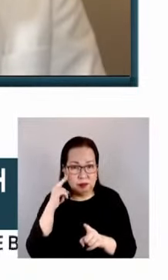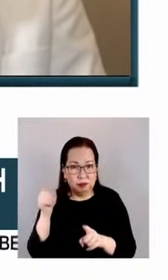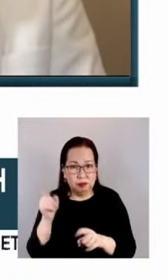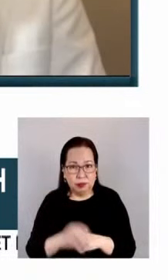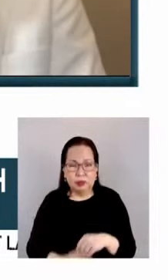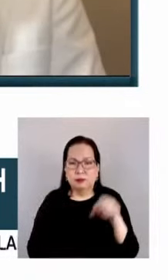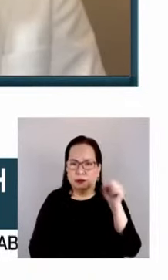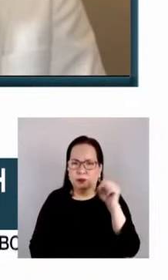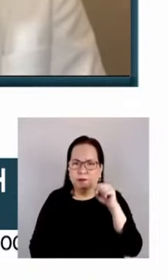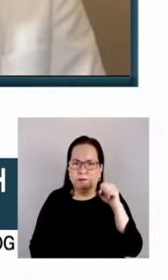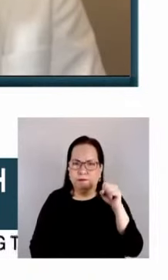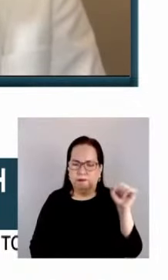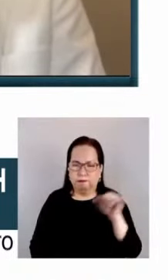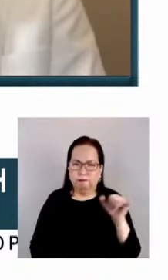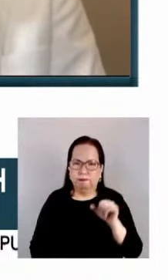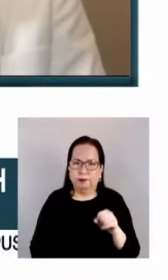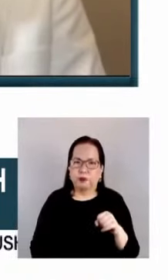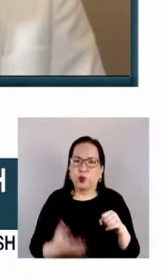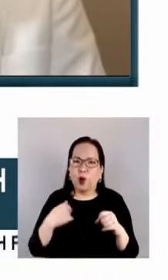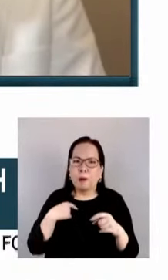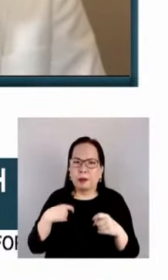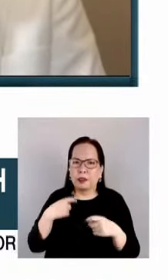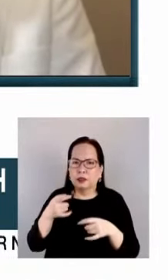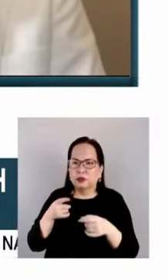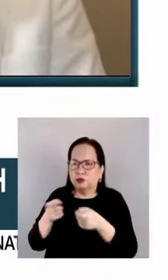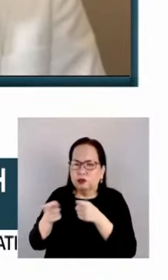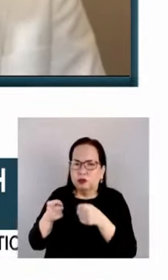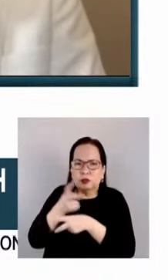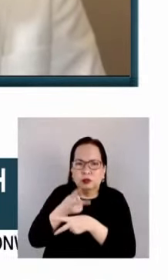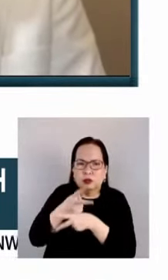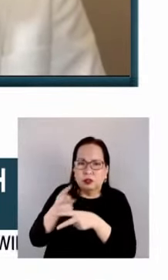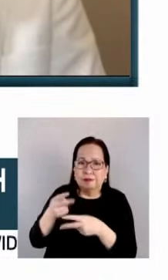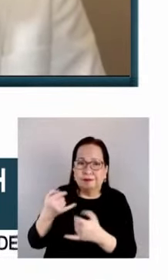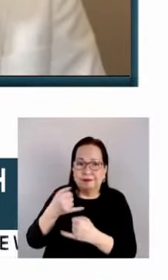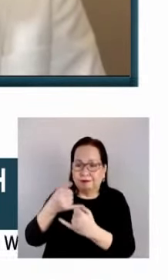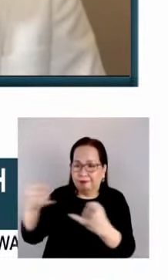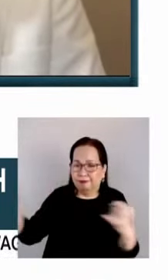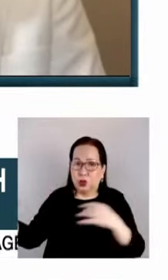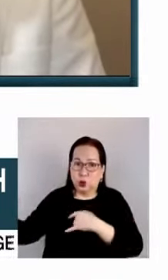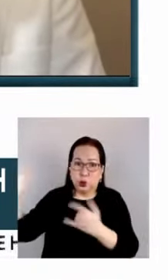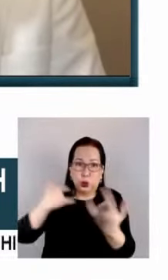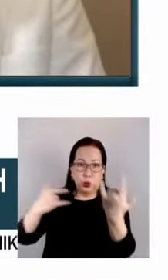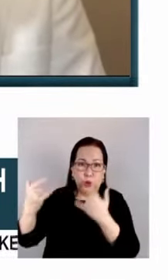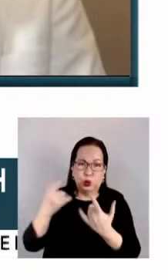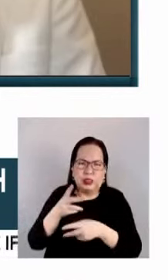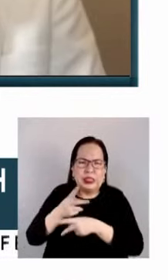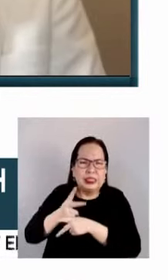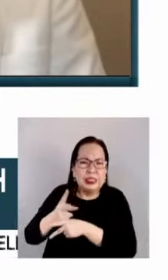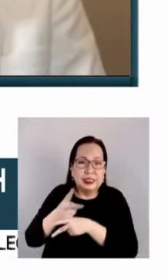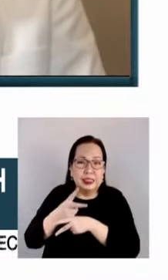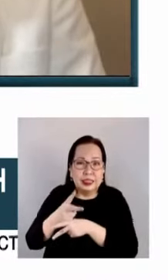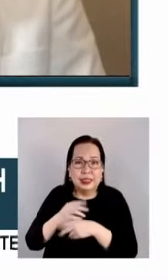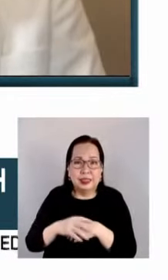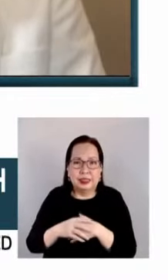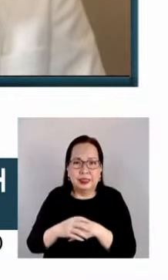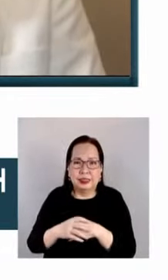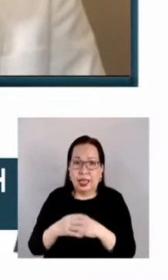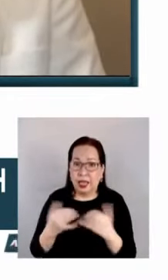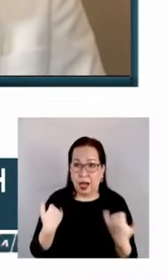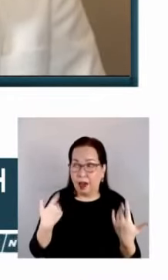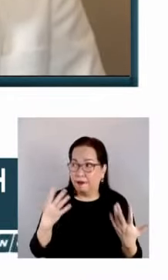Yes, that's why border control is critical at this point in time, or when we don't have yet